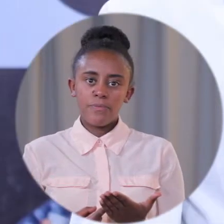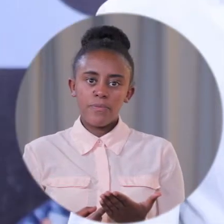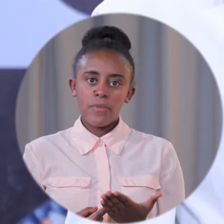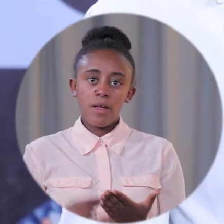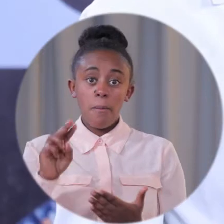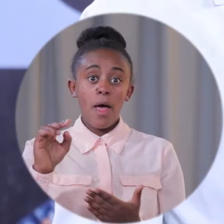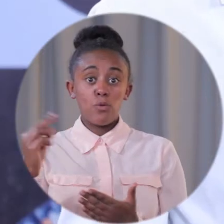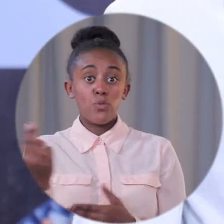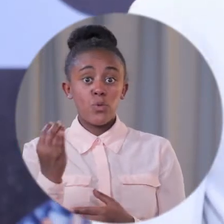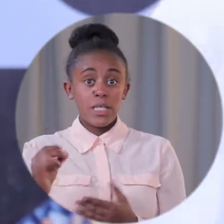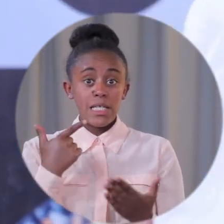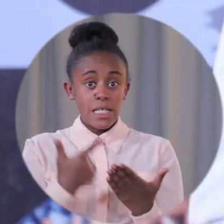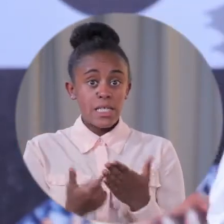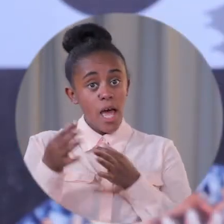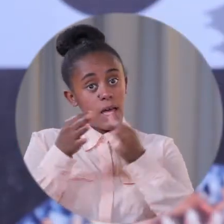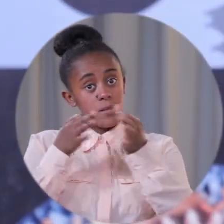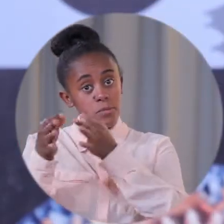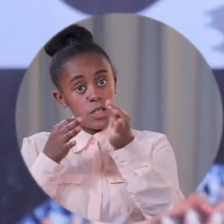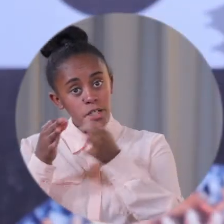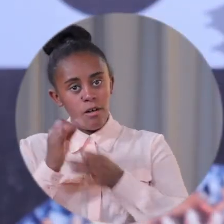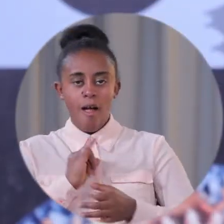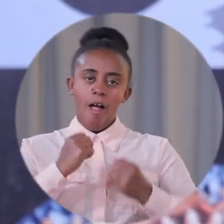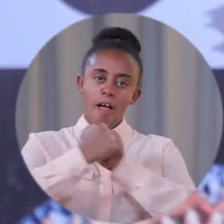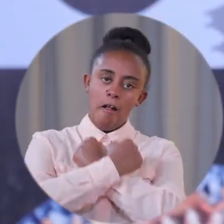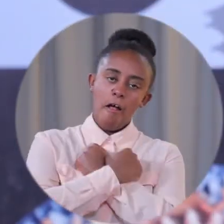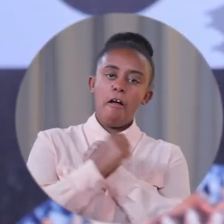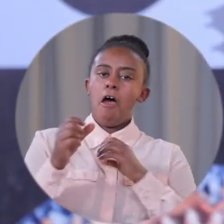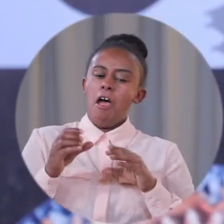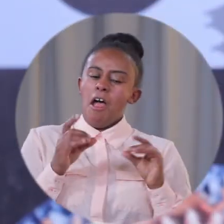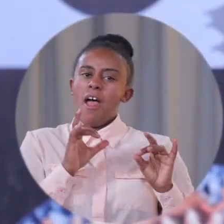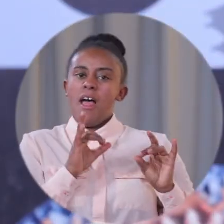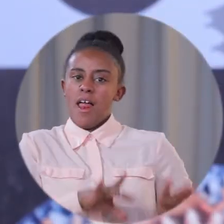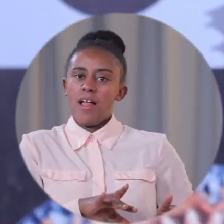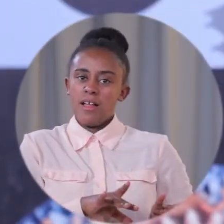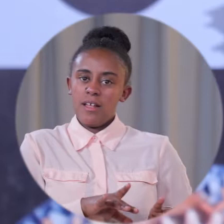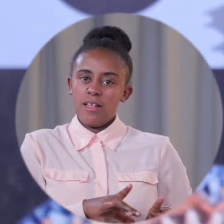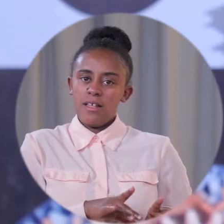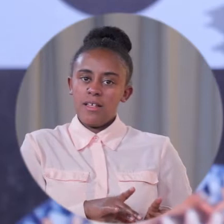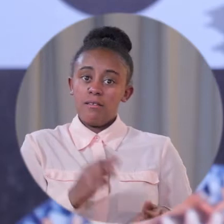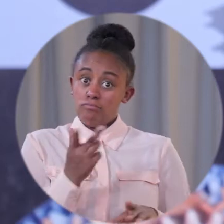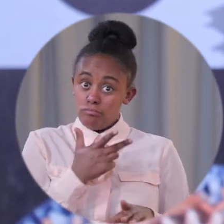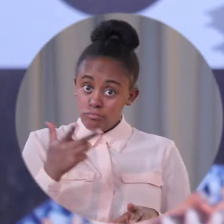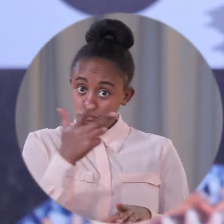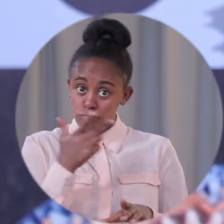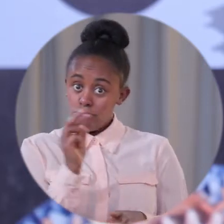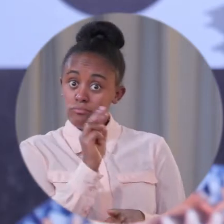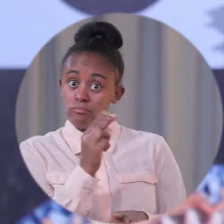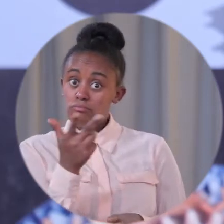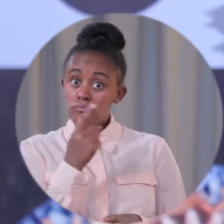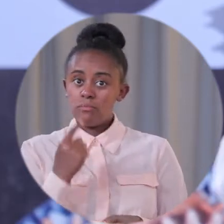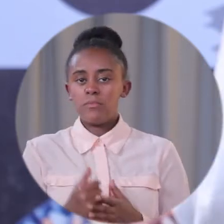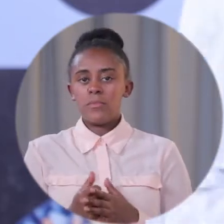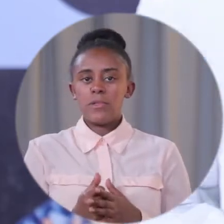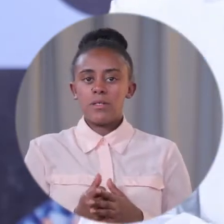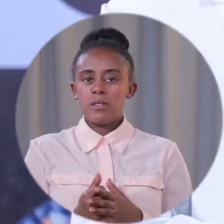by using these expressions, I like, I don't like, and I dislike, tell some sentences to